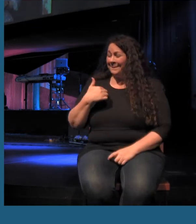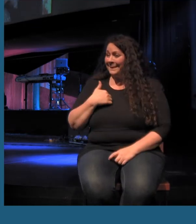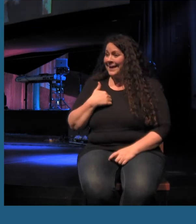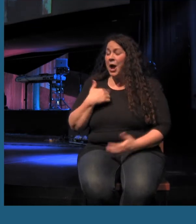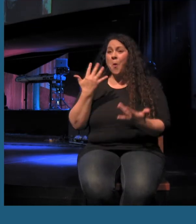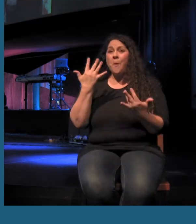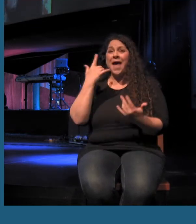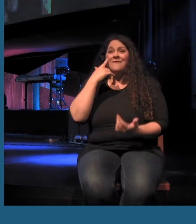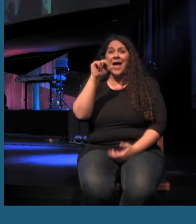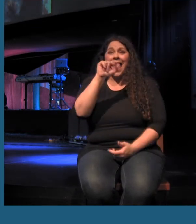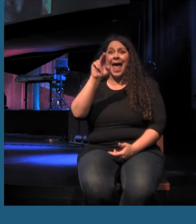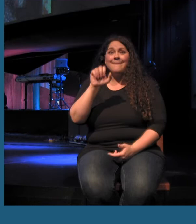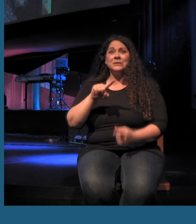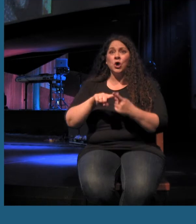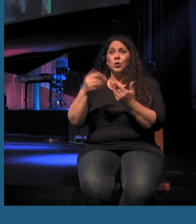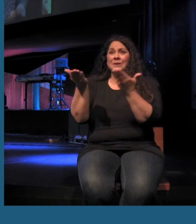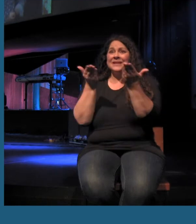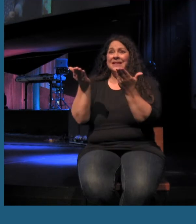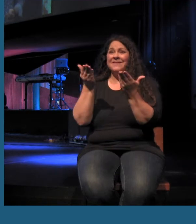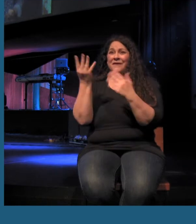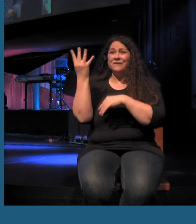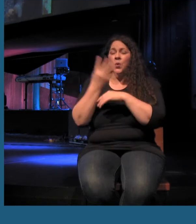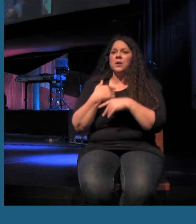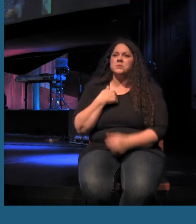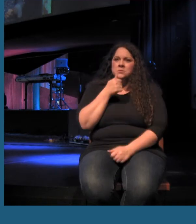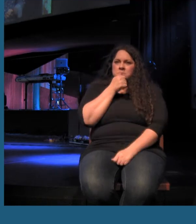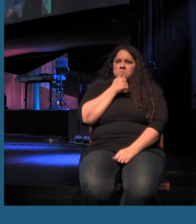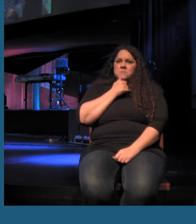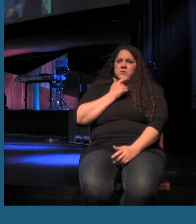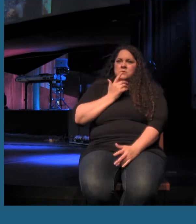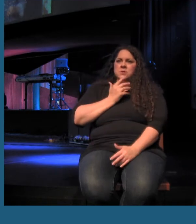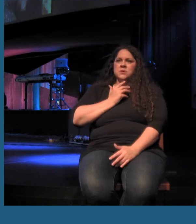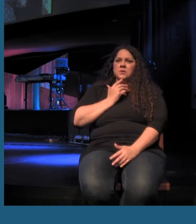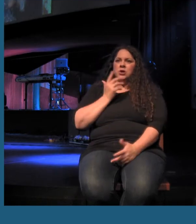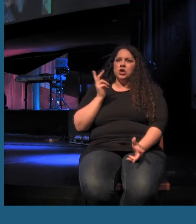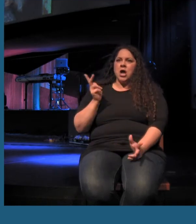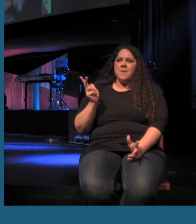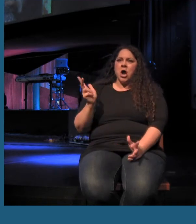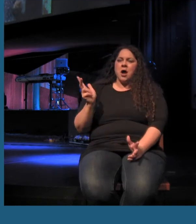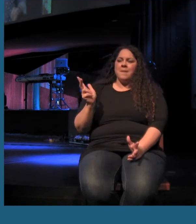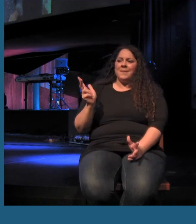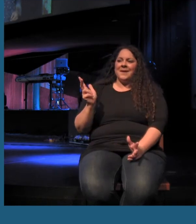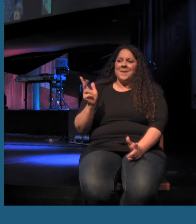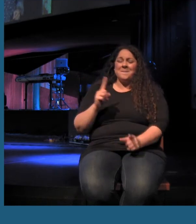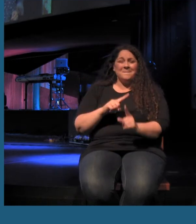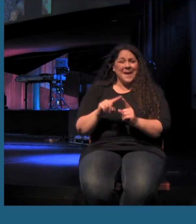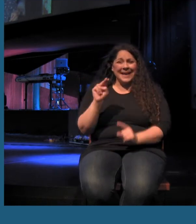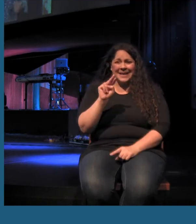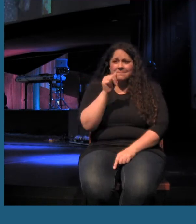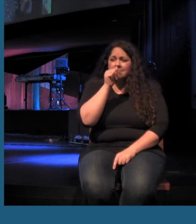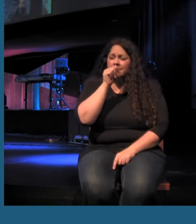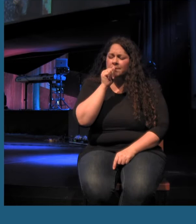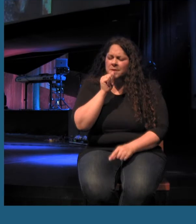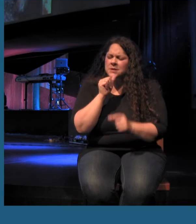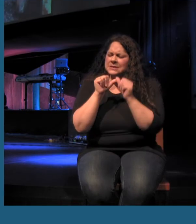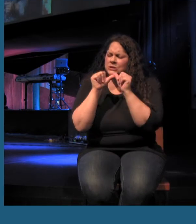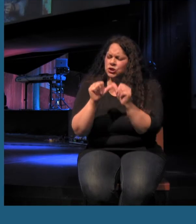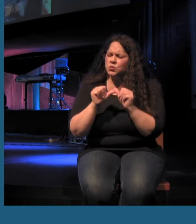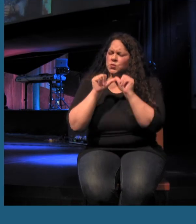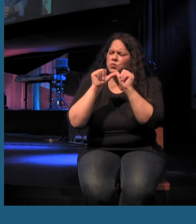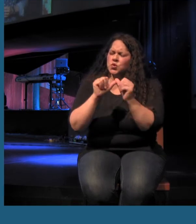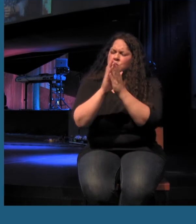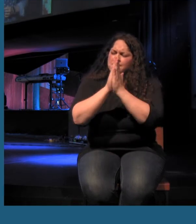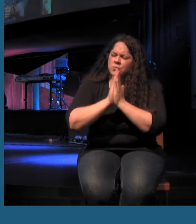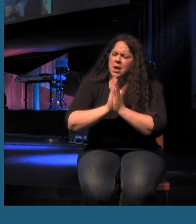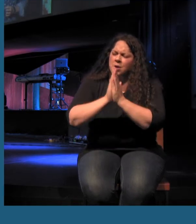Nehemiah prayed for 4 months about something that only took 2 months to accomplish. I wonder, what is